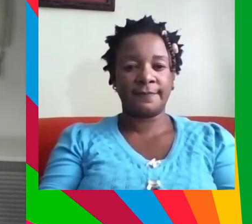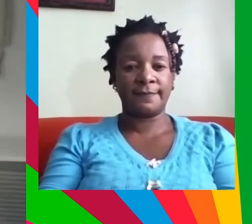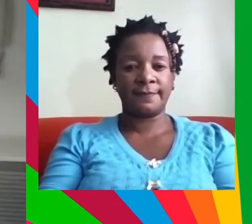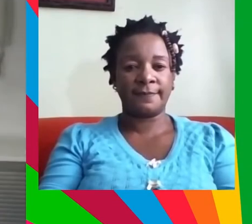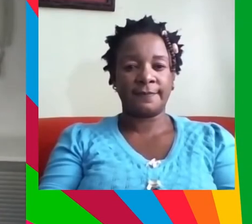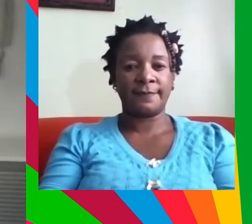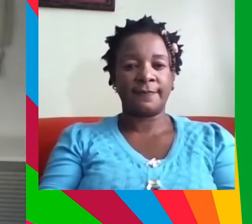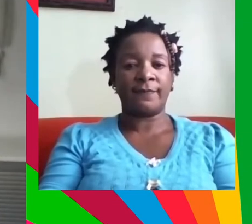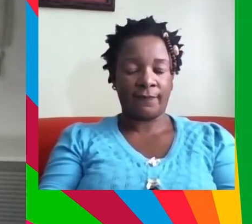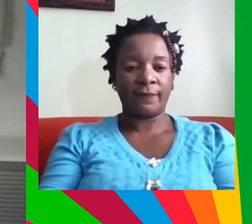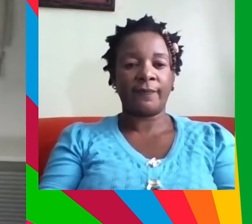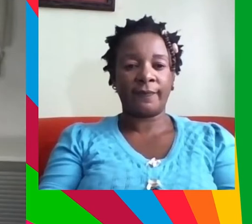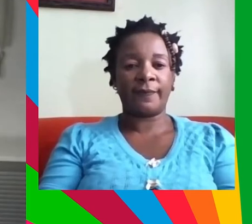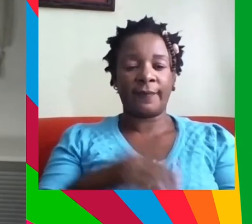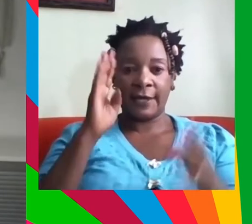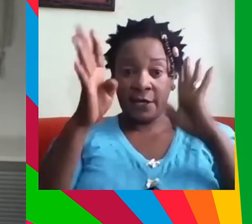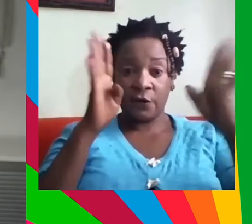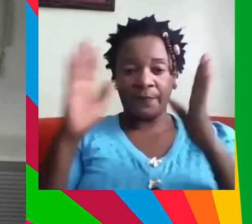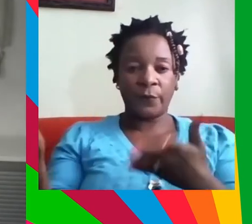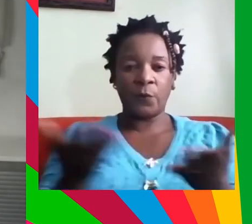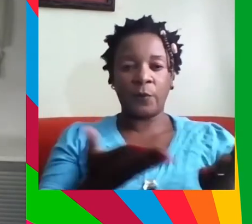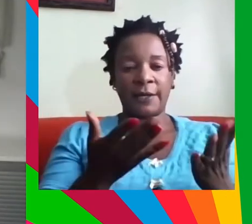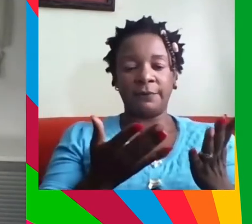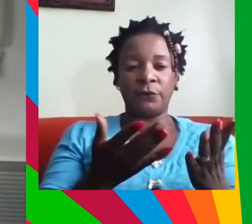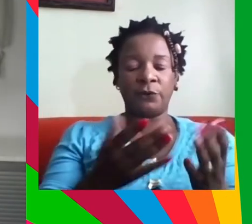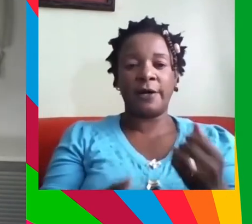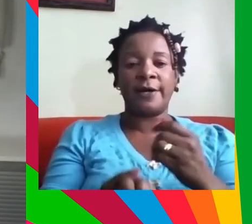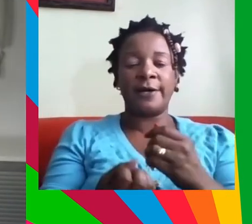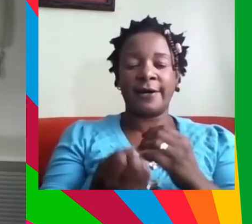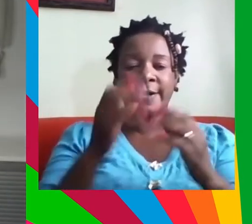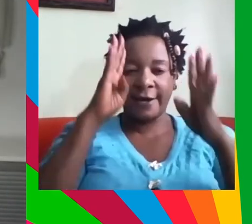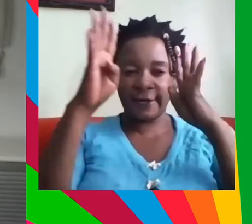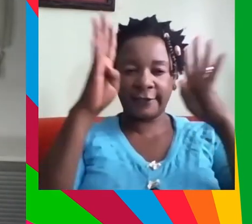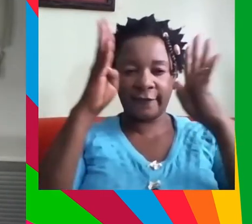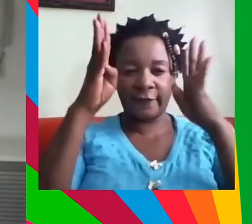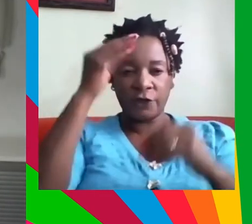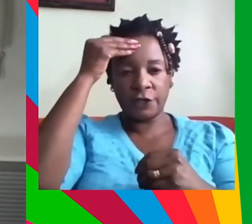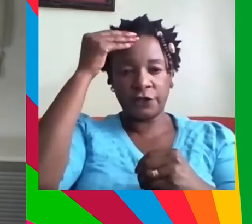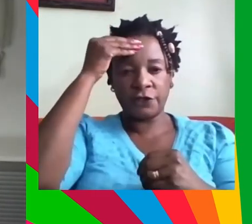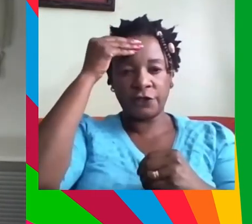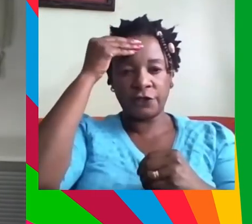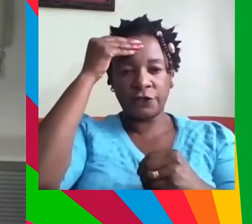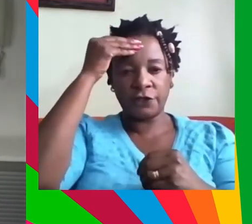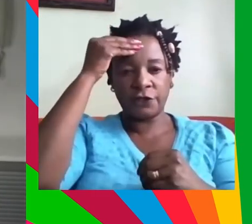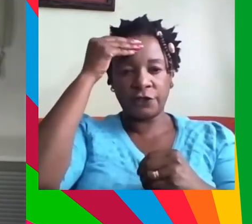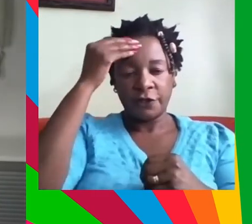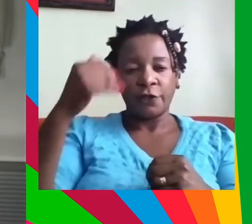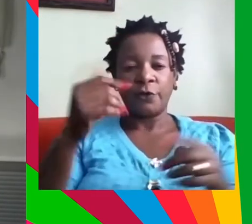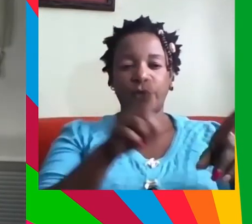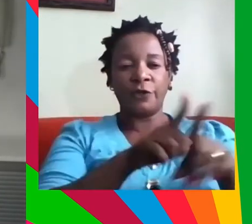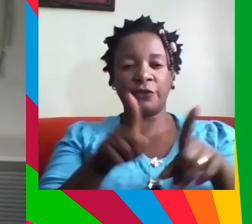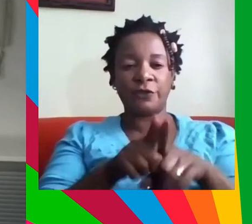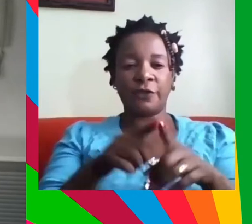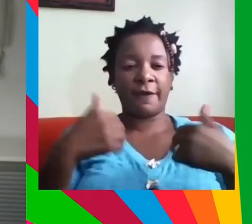Hello and welcome to this Creative Education and Empowerment session. I'm in London. We also have two of our